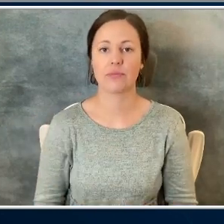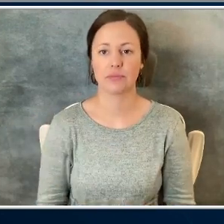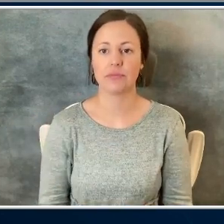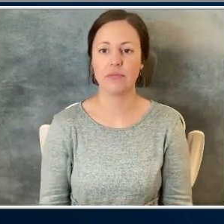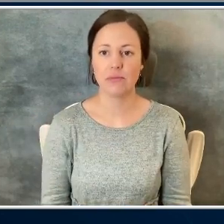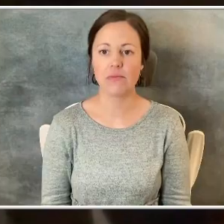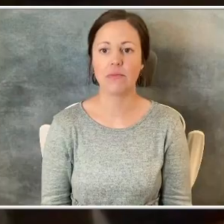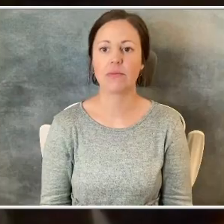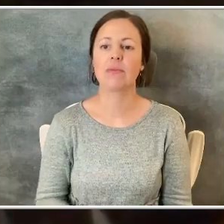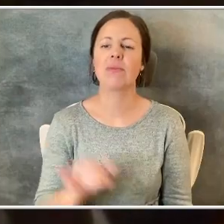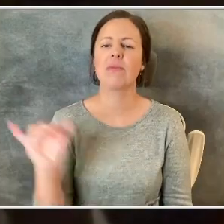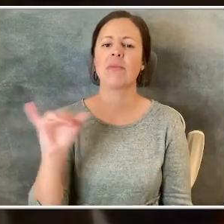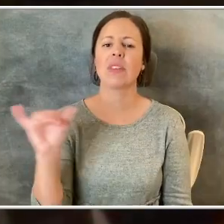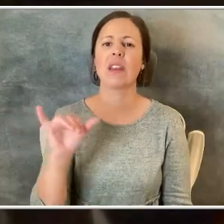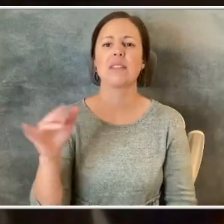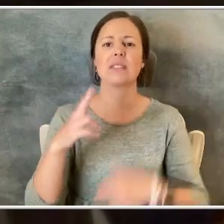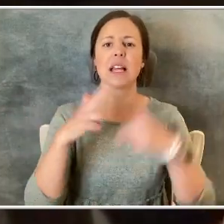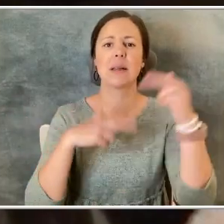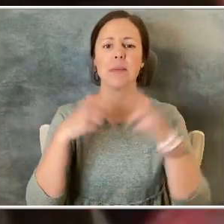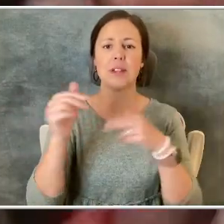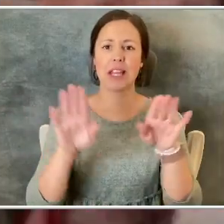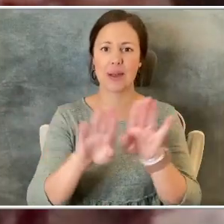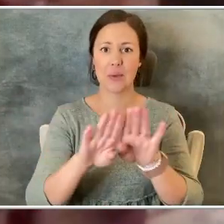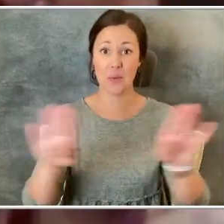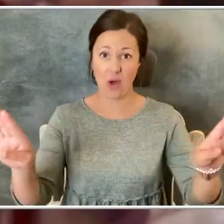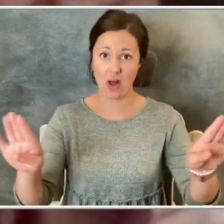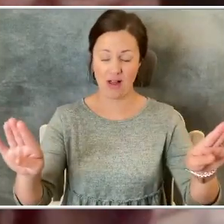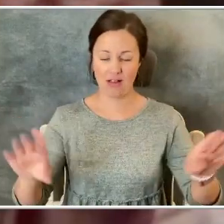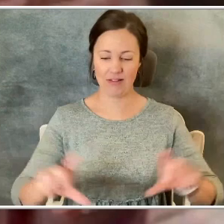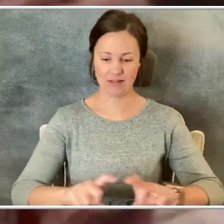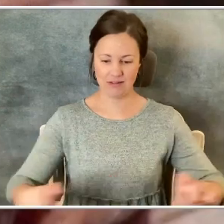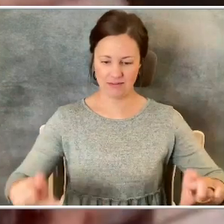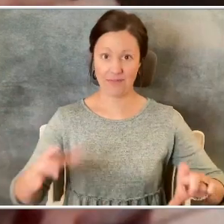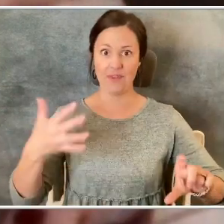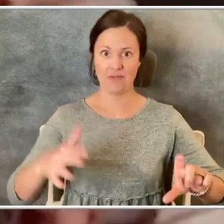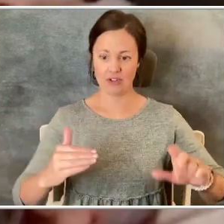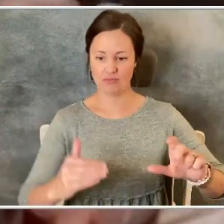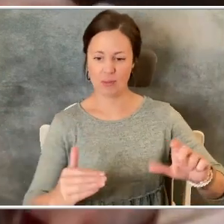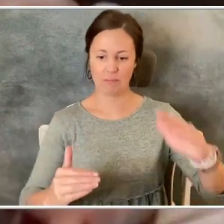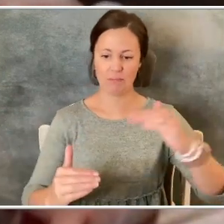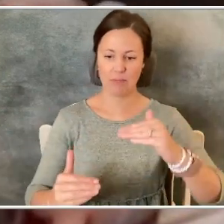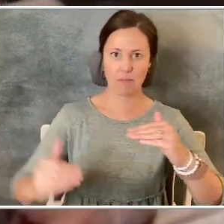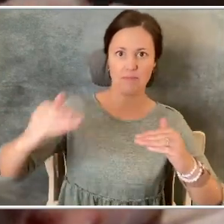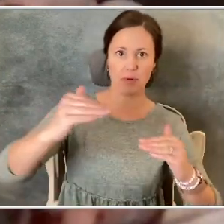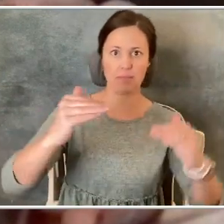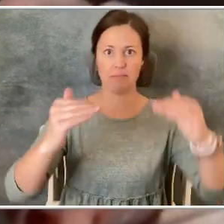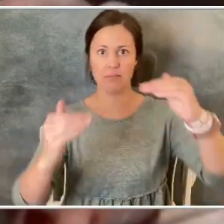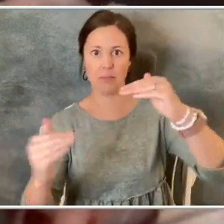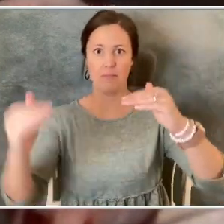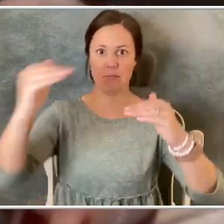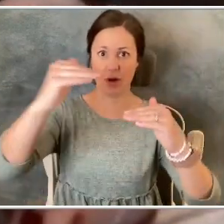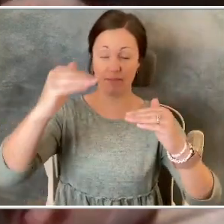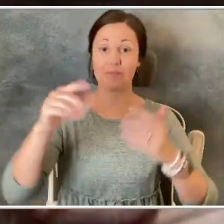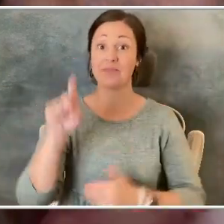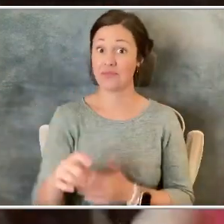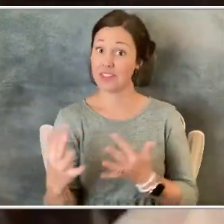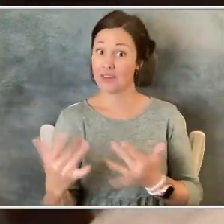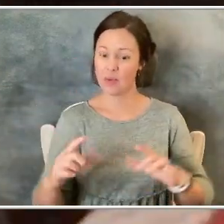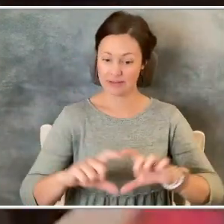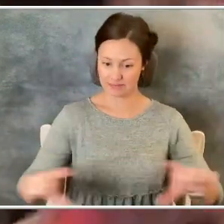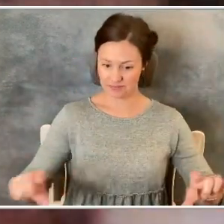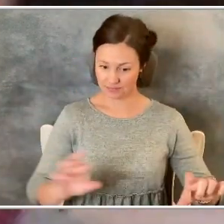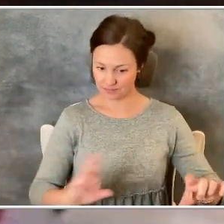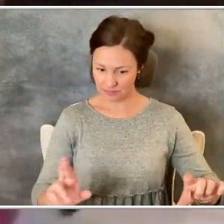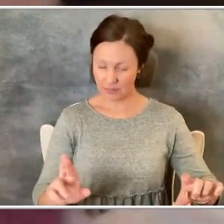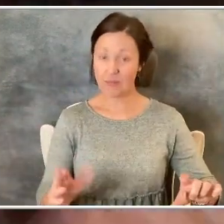building a wall. It's like building a wall one layer at a time and letting that kind of cure and harden for a while, and then